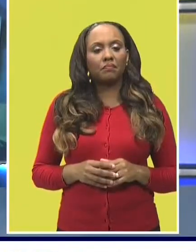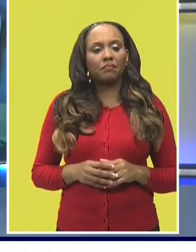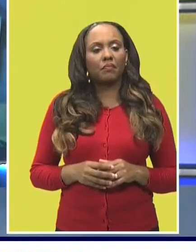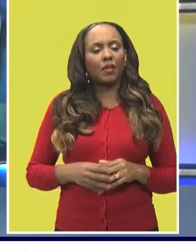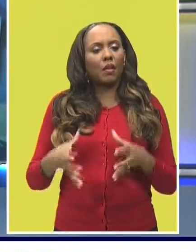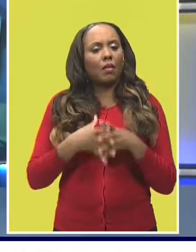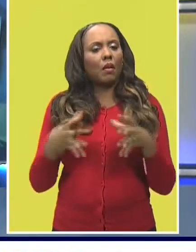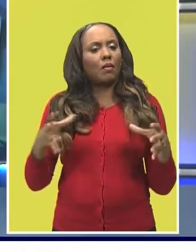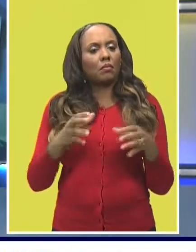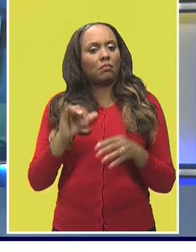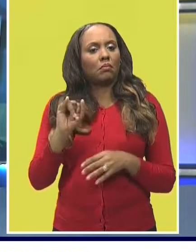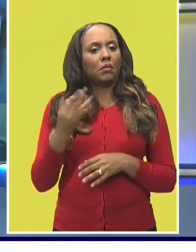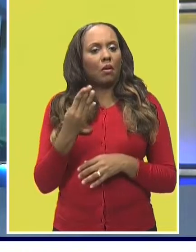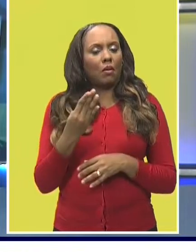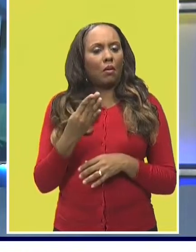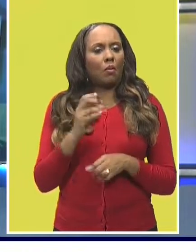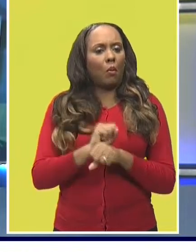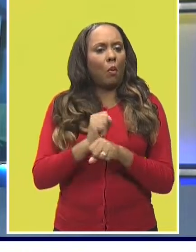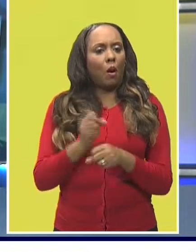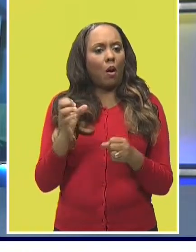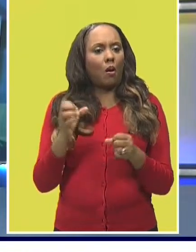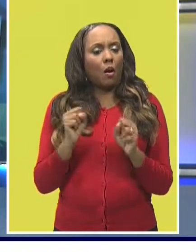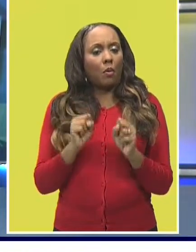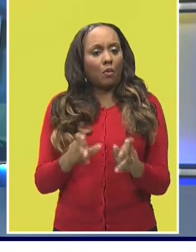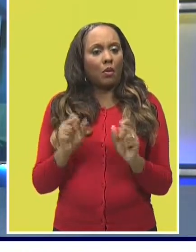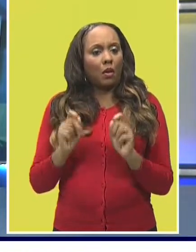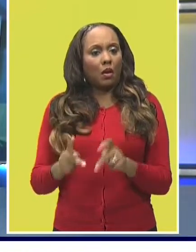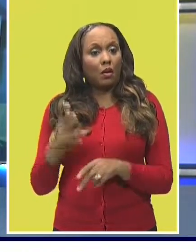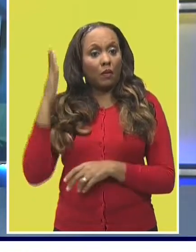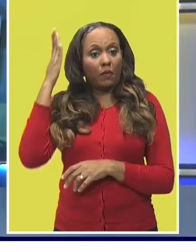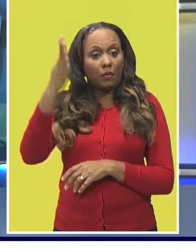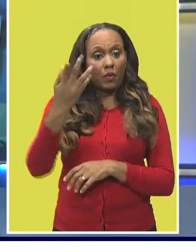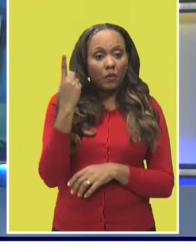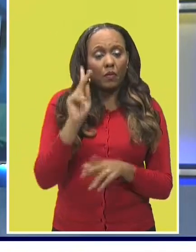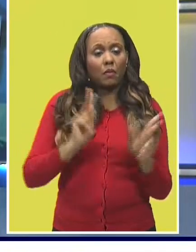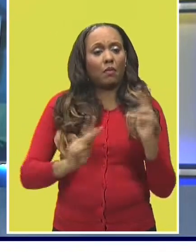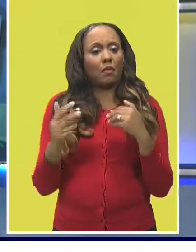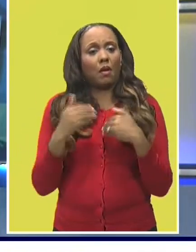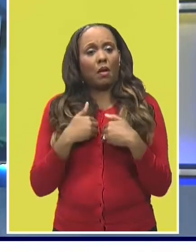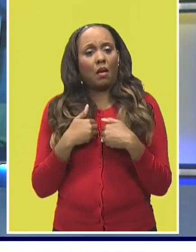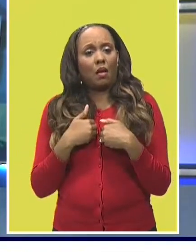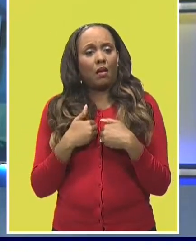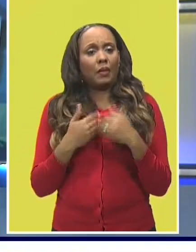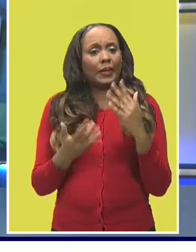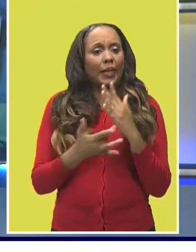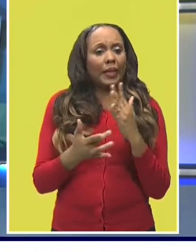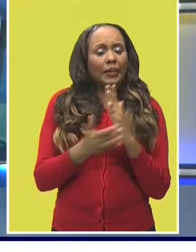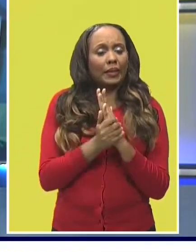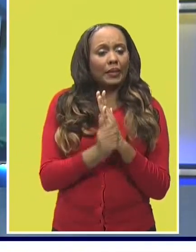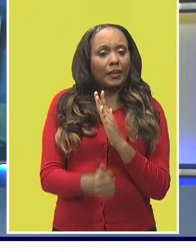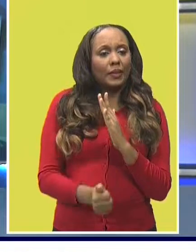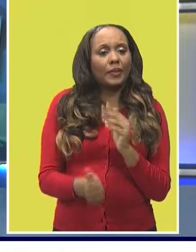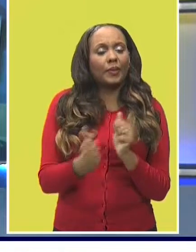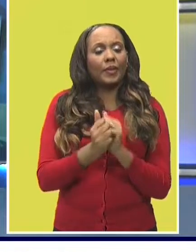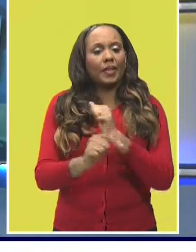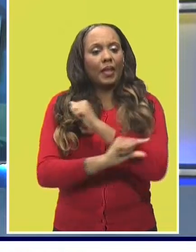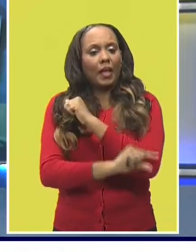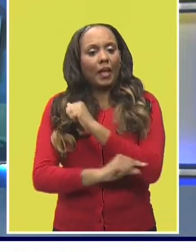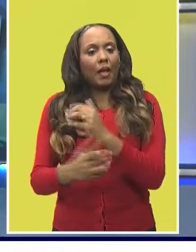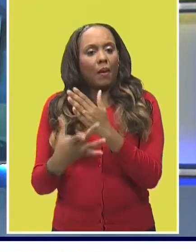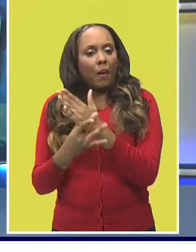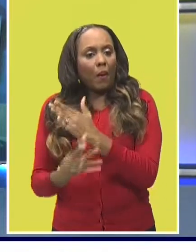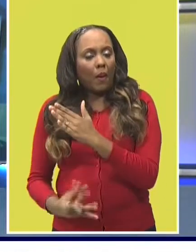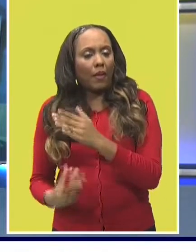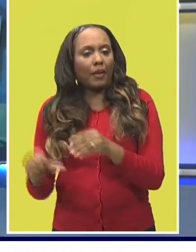Well, tremendous job opportunities lie ahead for Barbadian artisans and others with technical skills in Guyana's burgeoning oil and